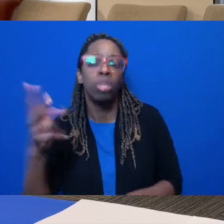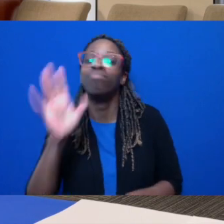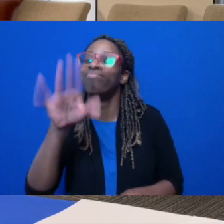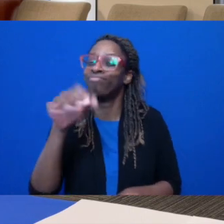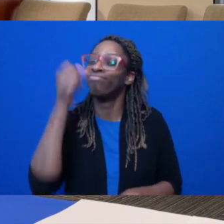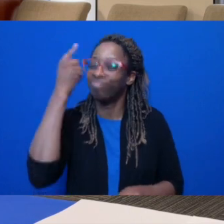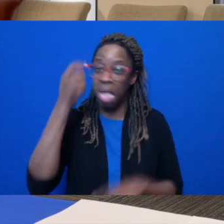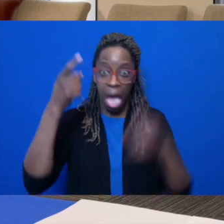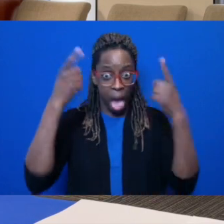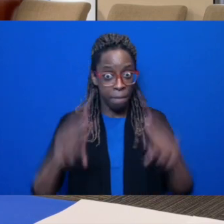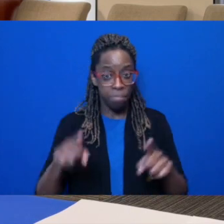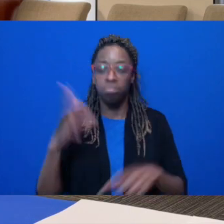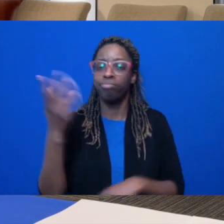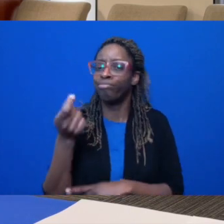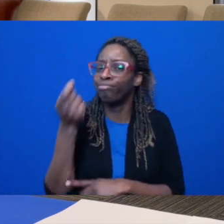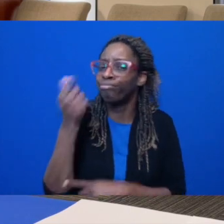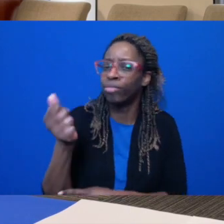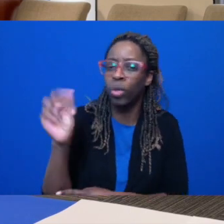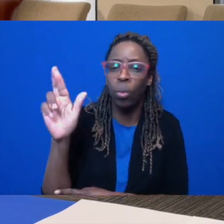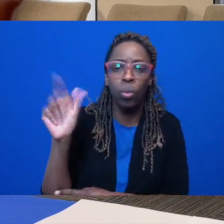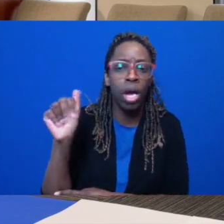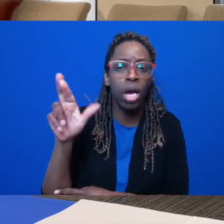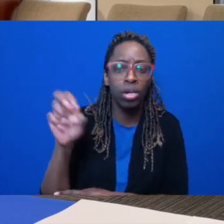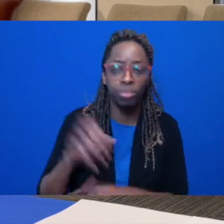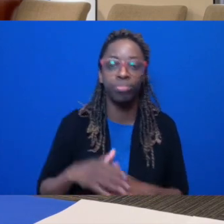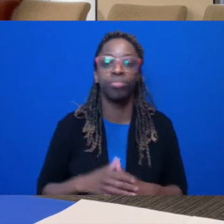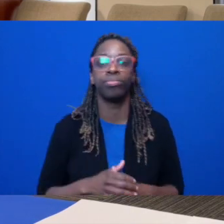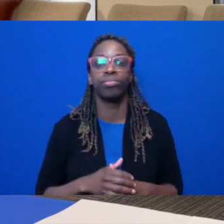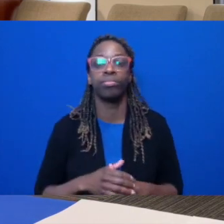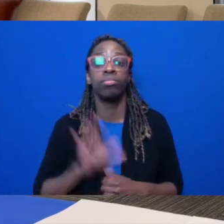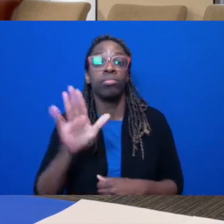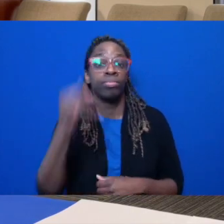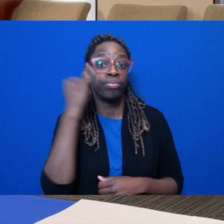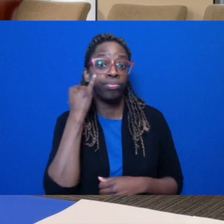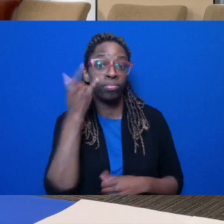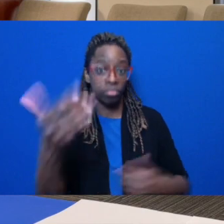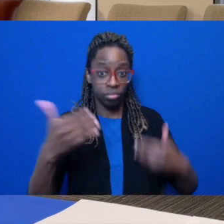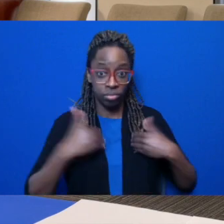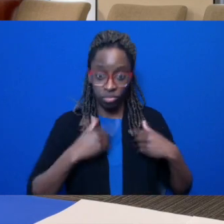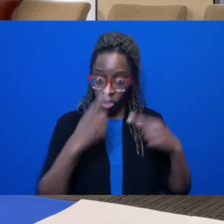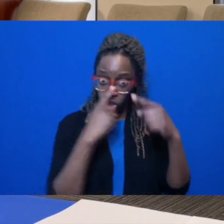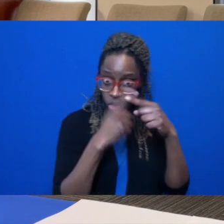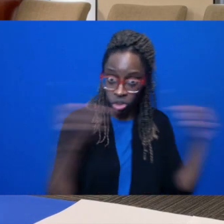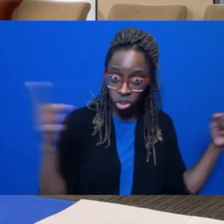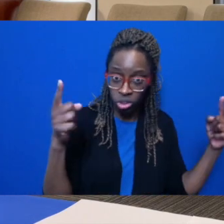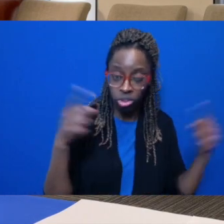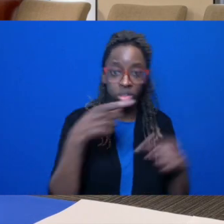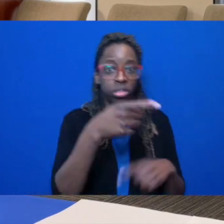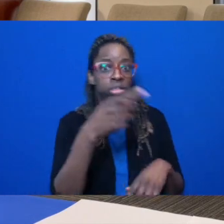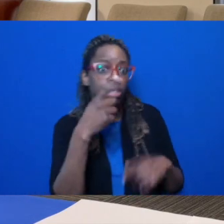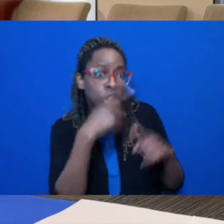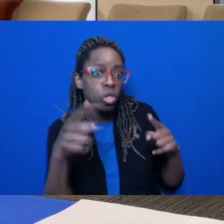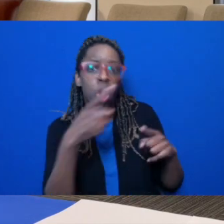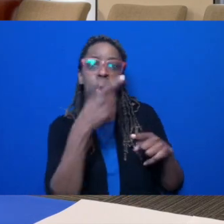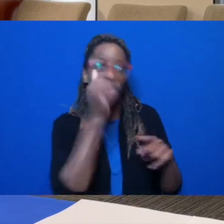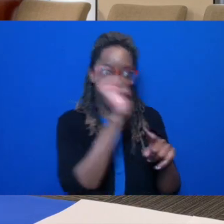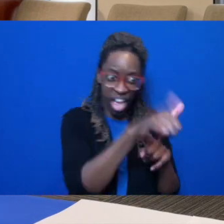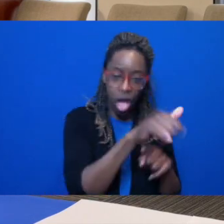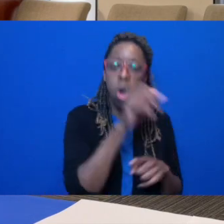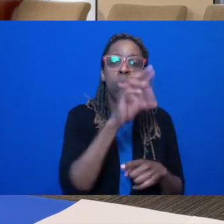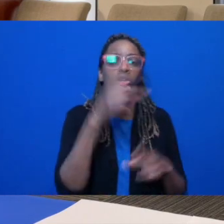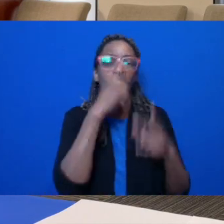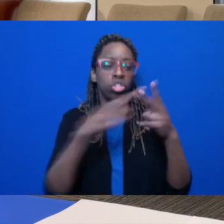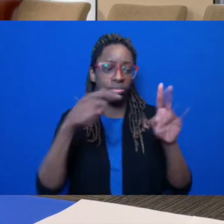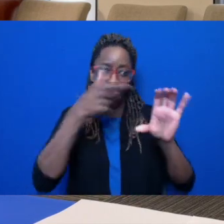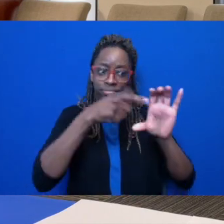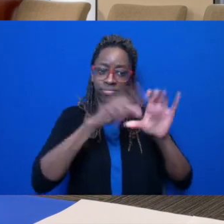allergic to any of the components, and all the components of these vaccines are available online. You should talk to your physician, another medical provider. But if you have any